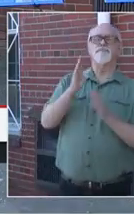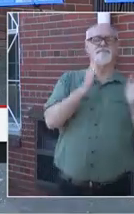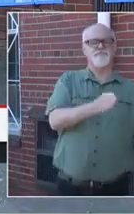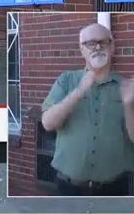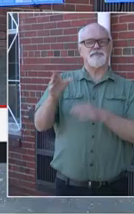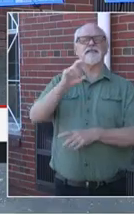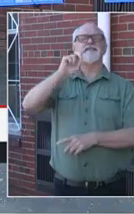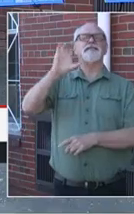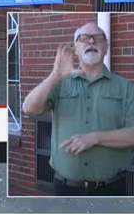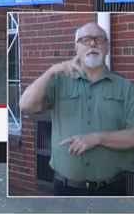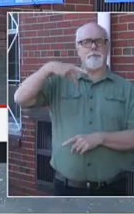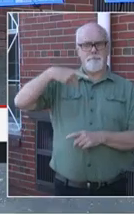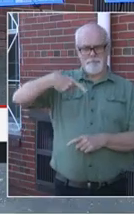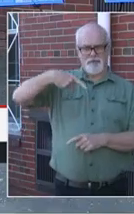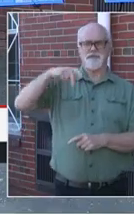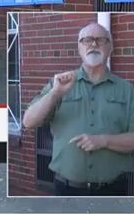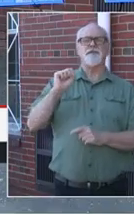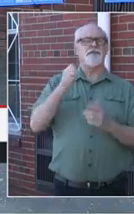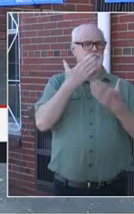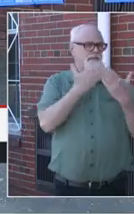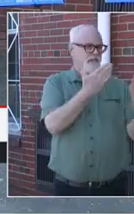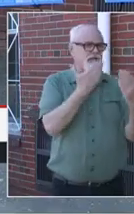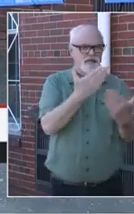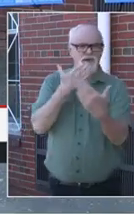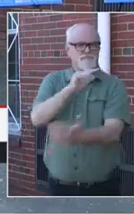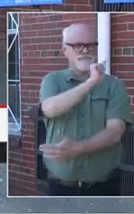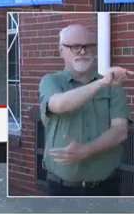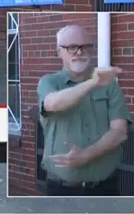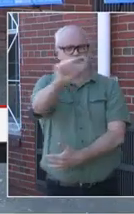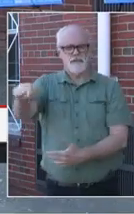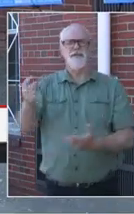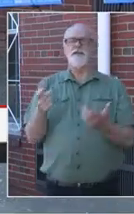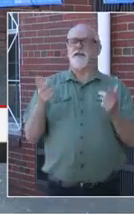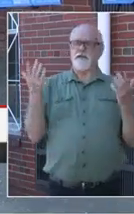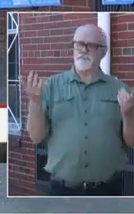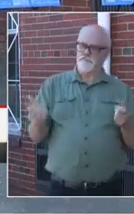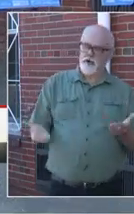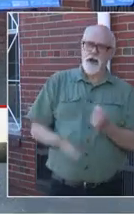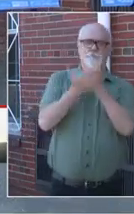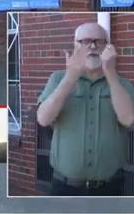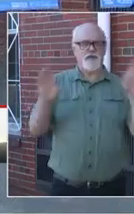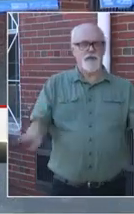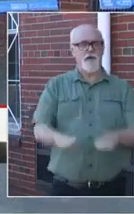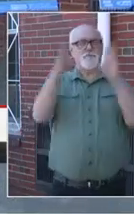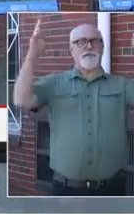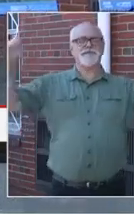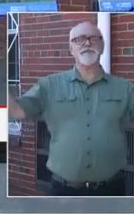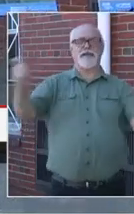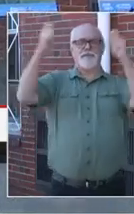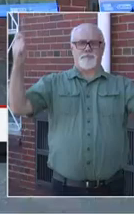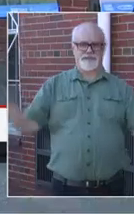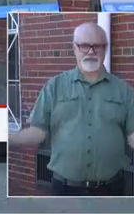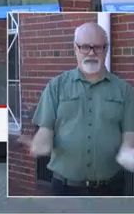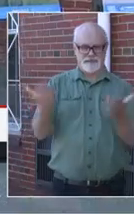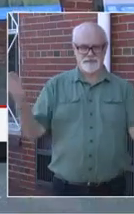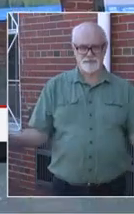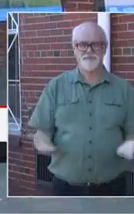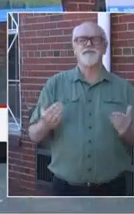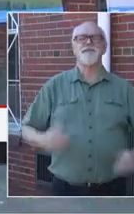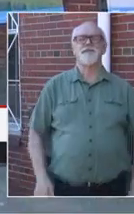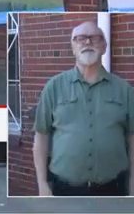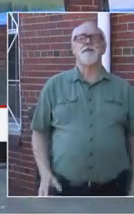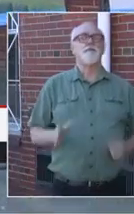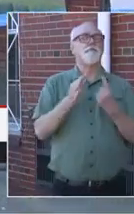for choosing to celebrate our school's new chapter with us today. And a special shout out to Director Hunter and